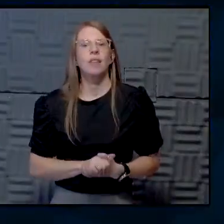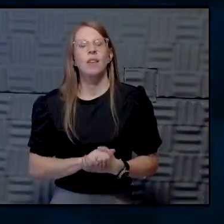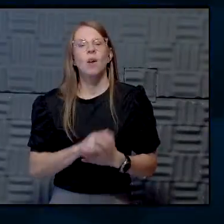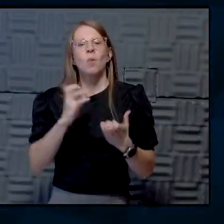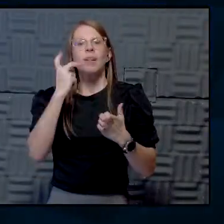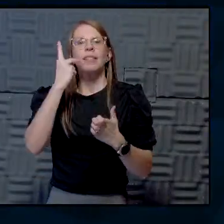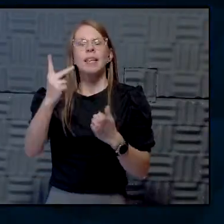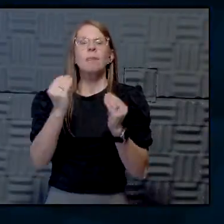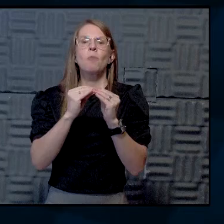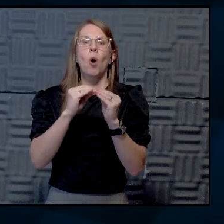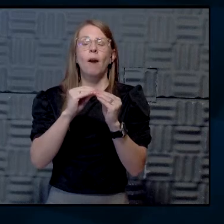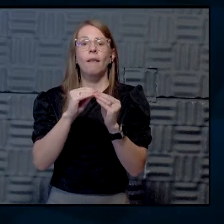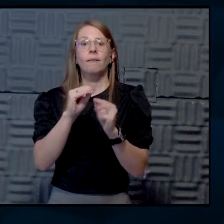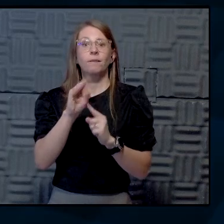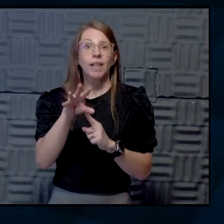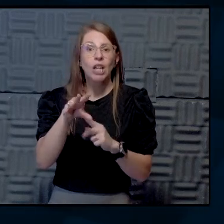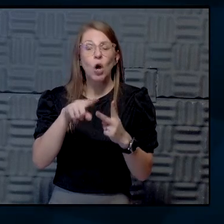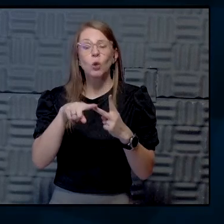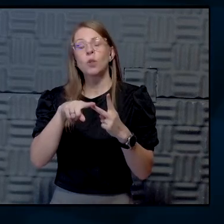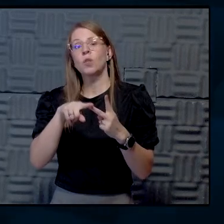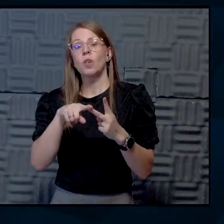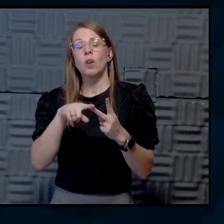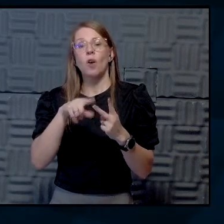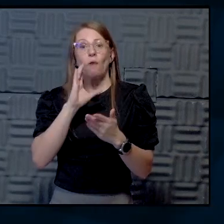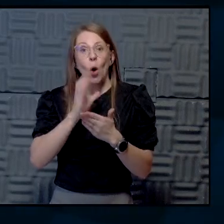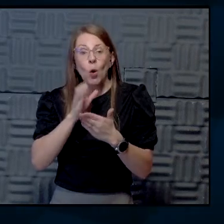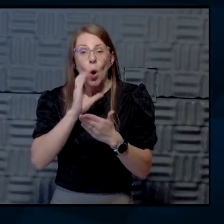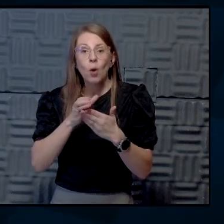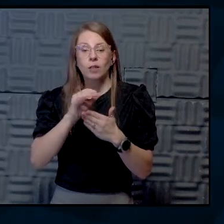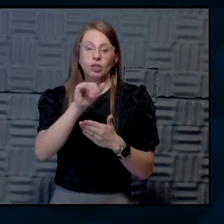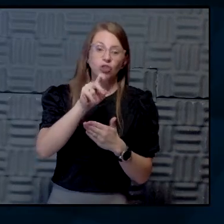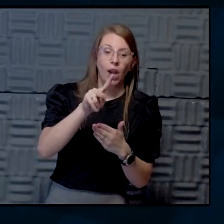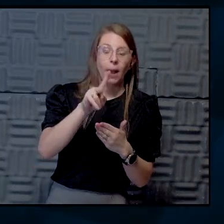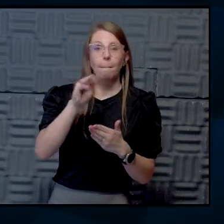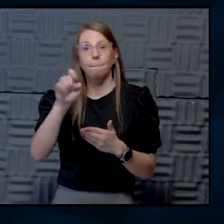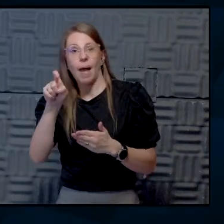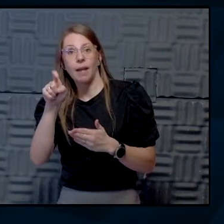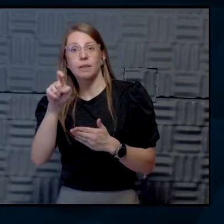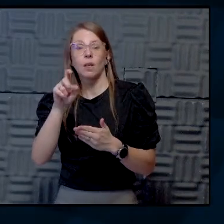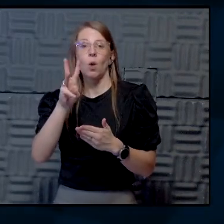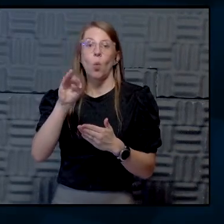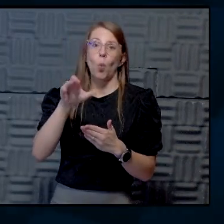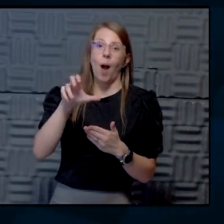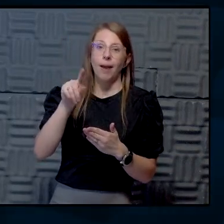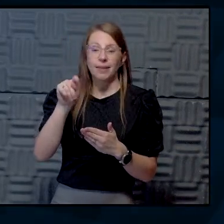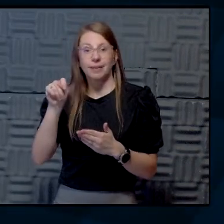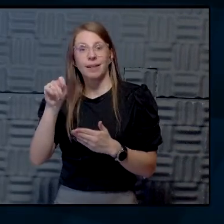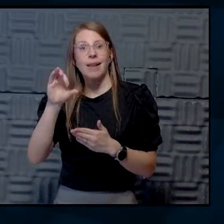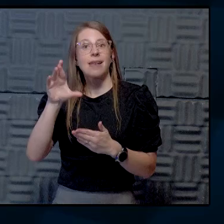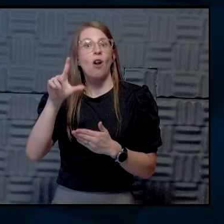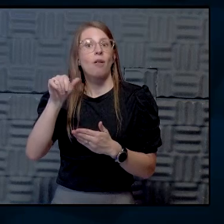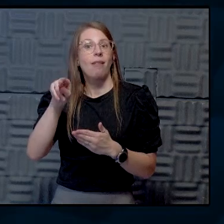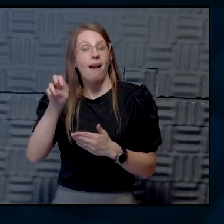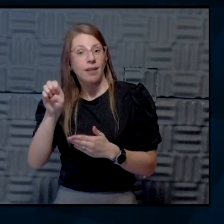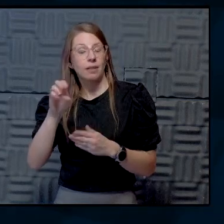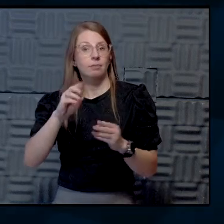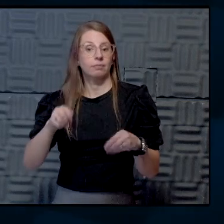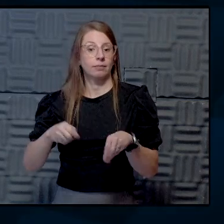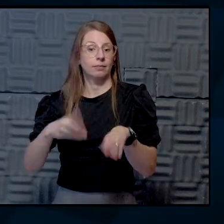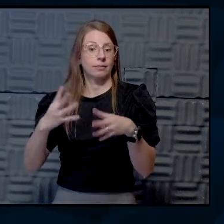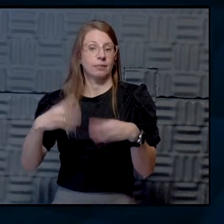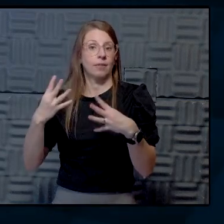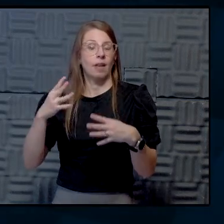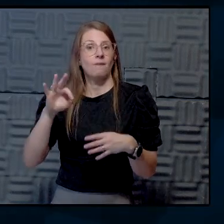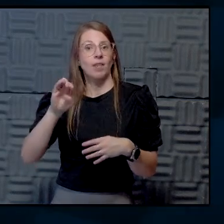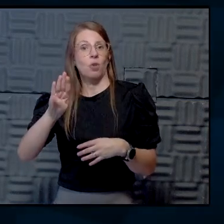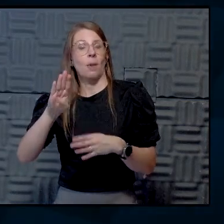to see more videos or photos of people like Jack and Max, or for that matter, Wyatt and Caroline. You can upload with Facebook